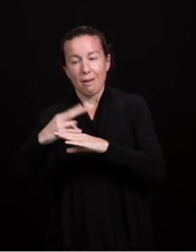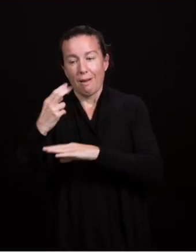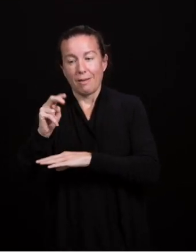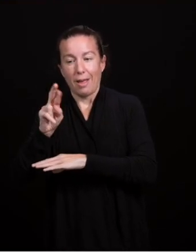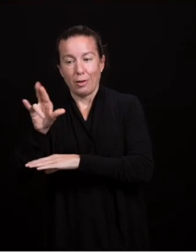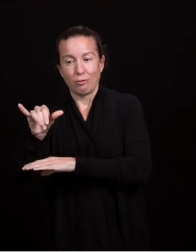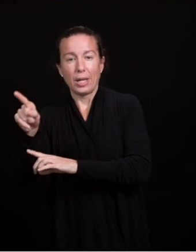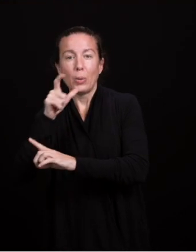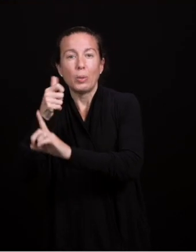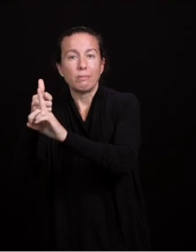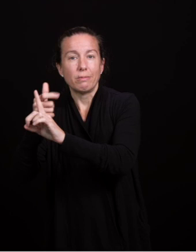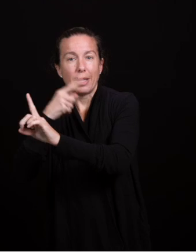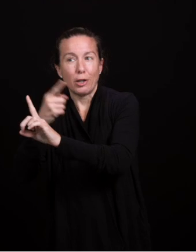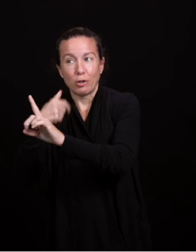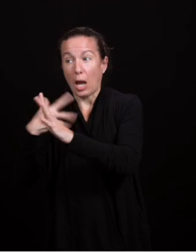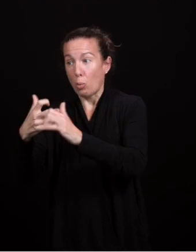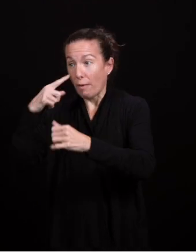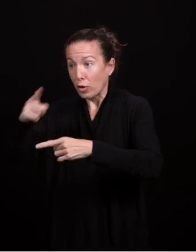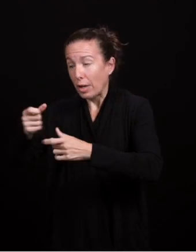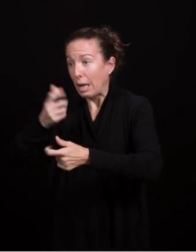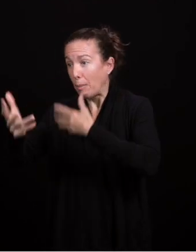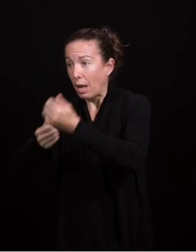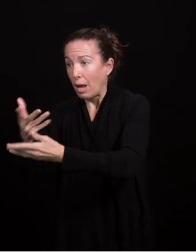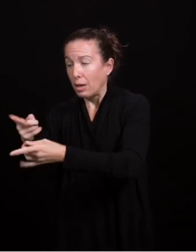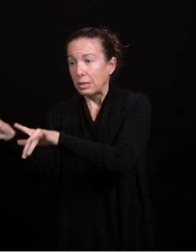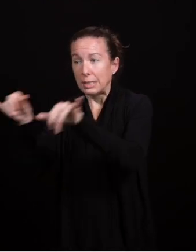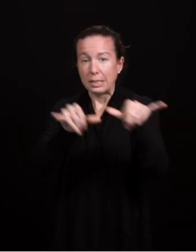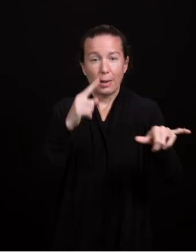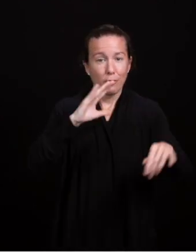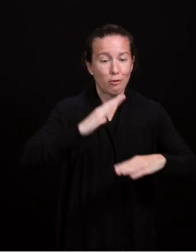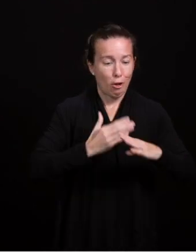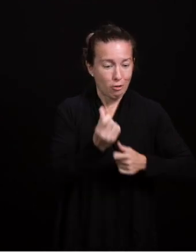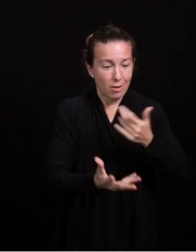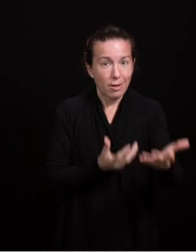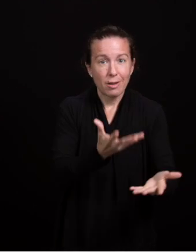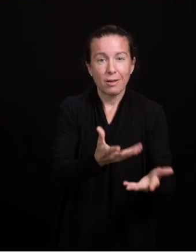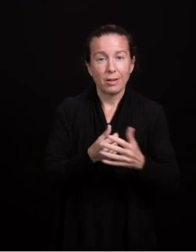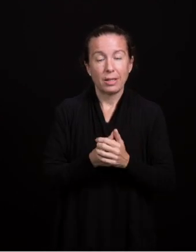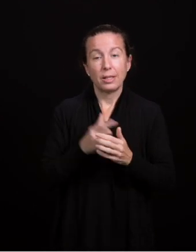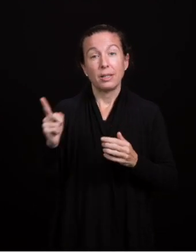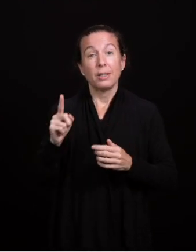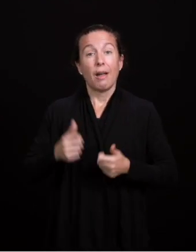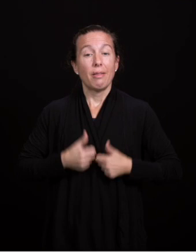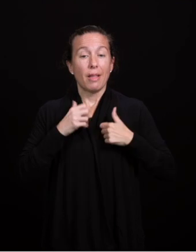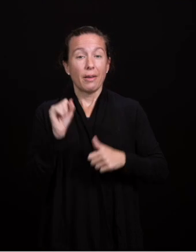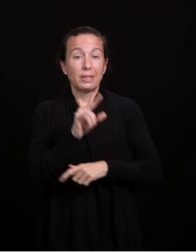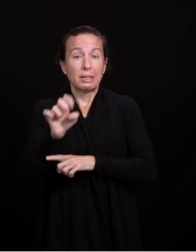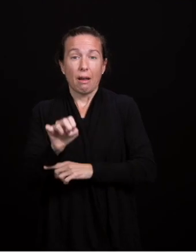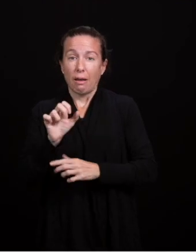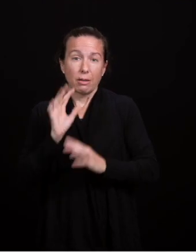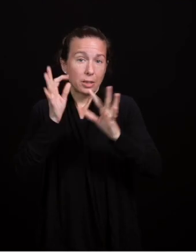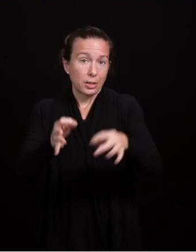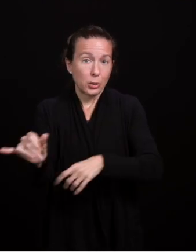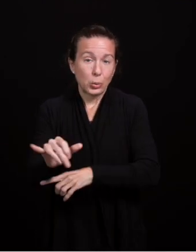is hearing. It's really a lifestyle. It was, making sure that she's wearing her technology, whether it was her hearing